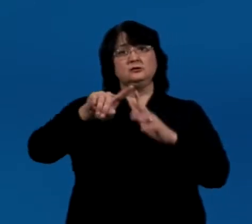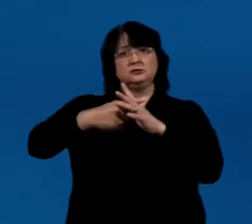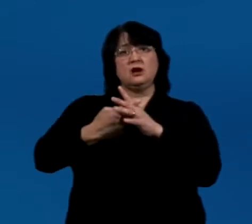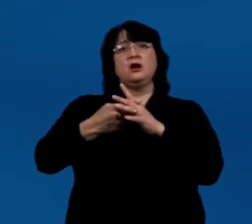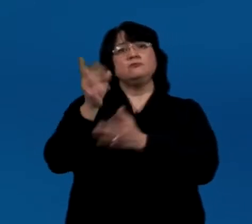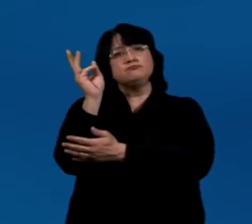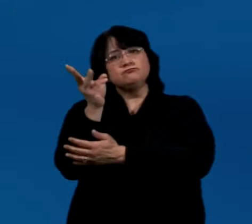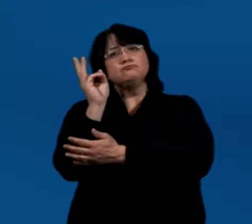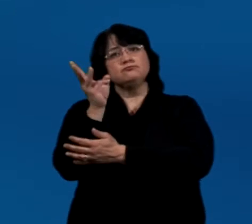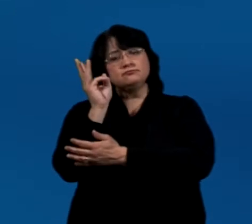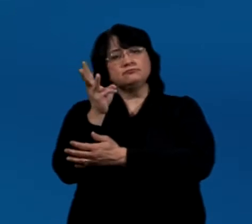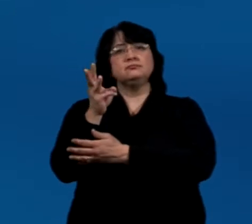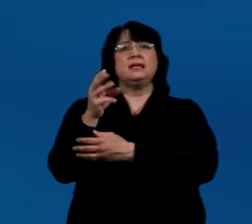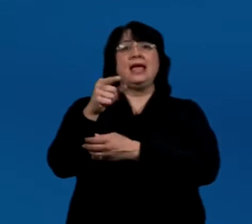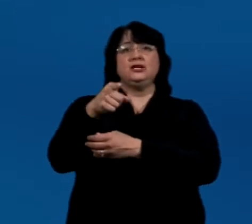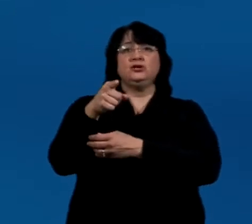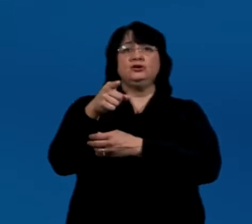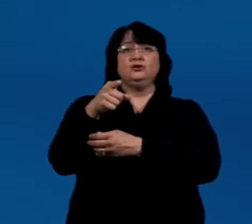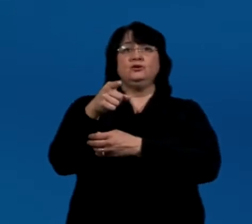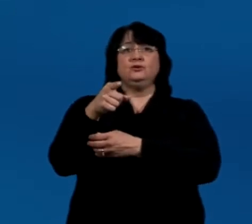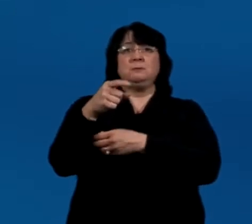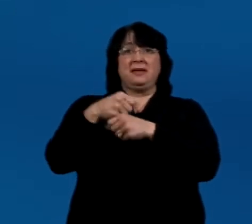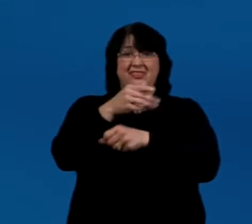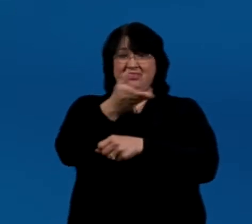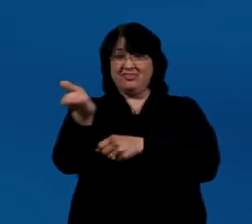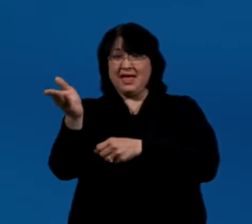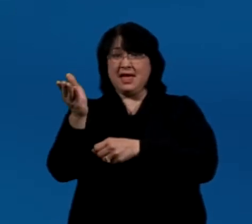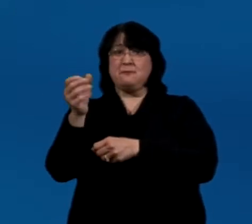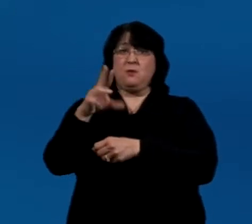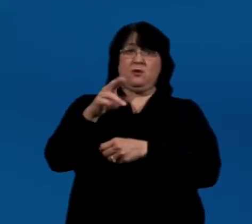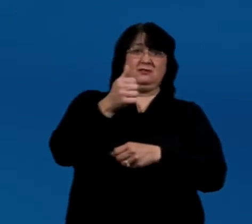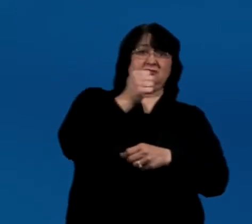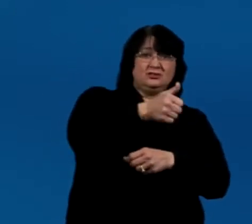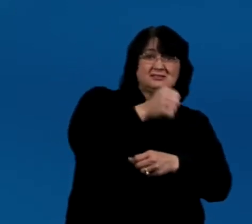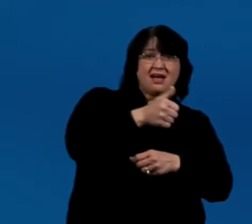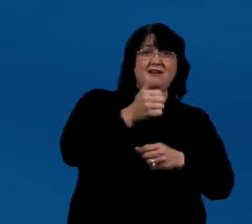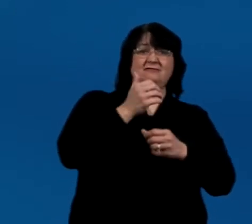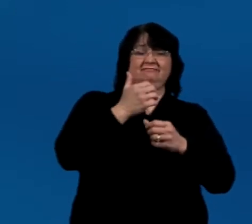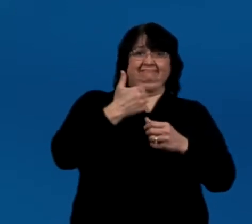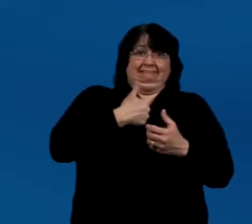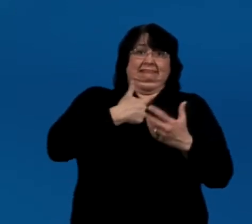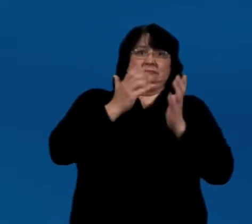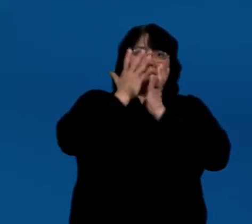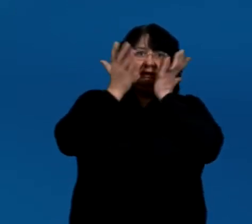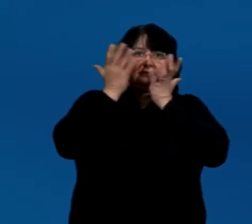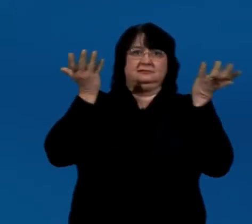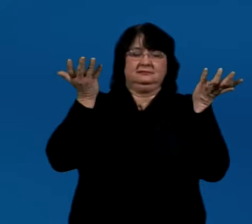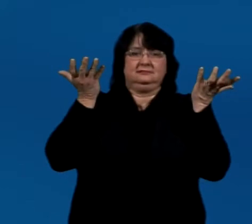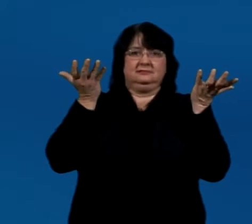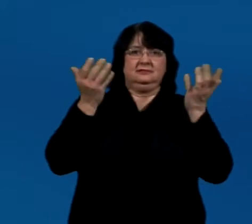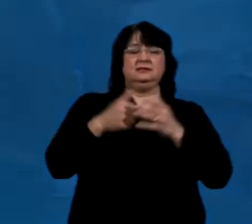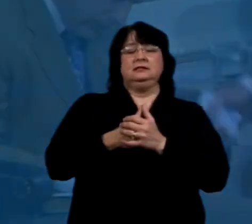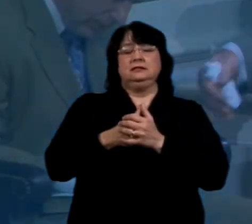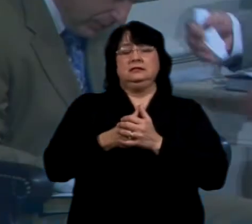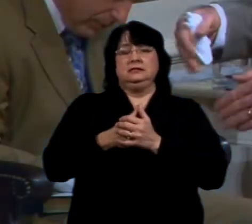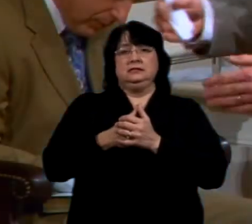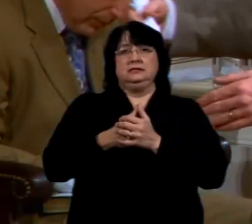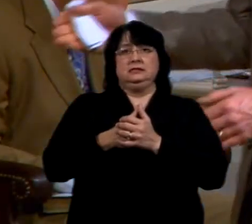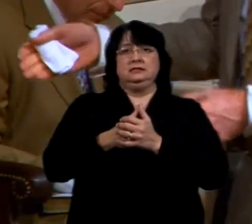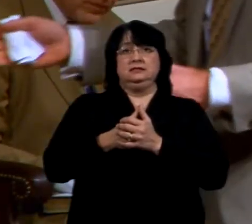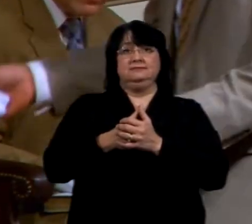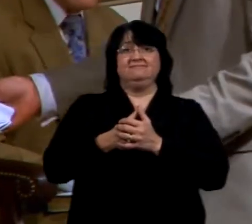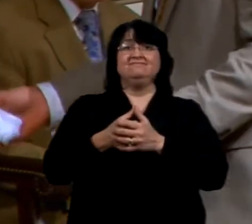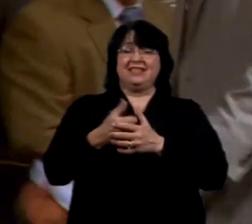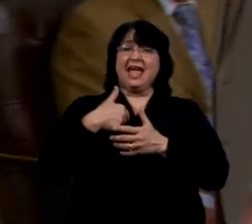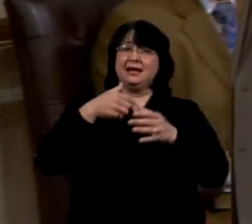witnessing and embarrassed them or yourself? I have. By the way, I'm going to deal along